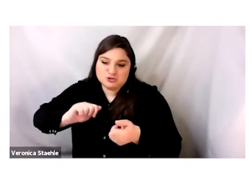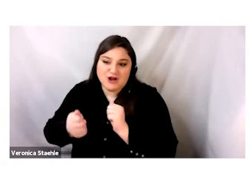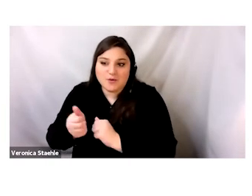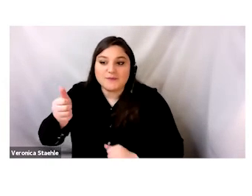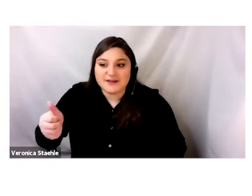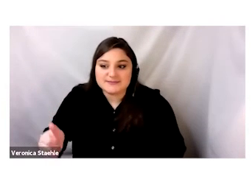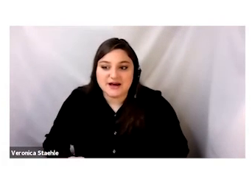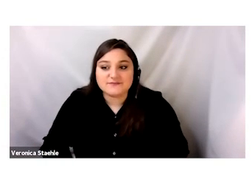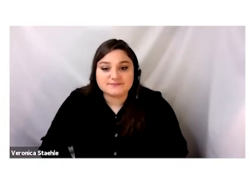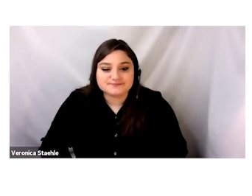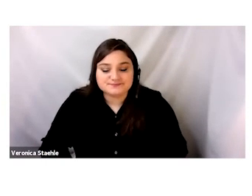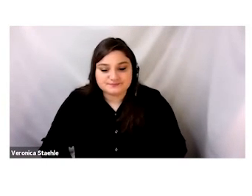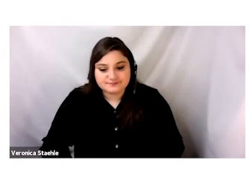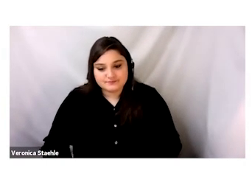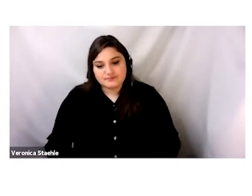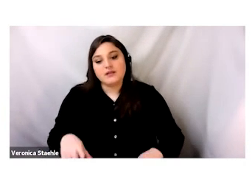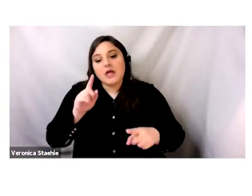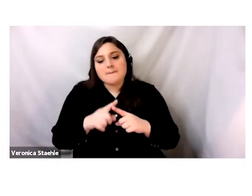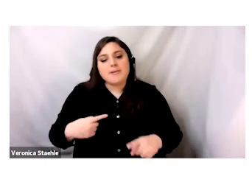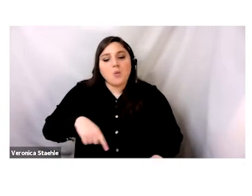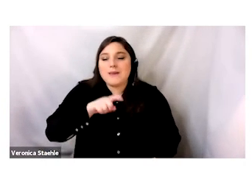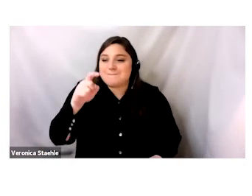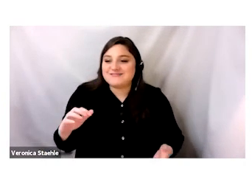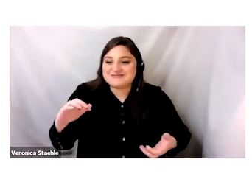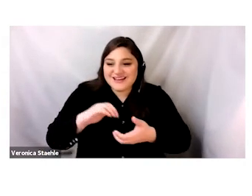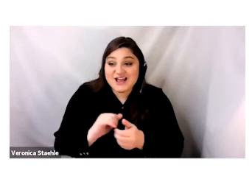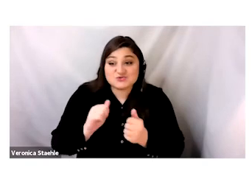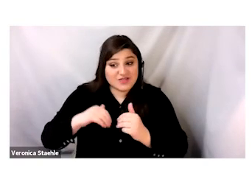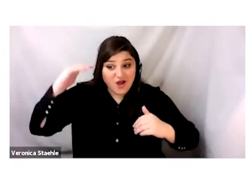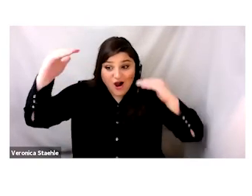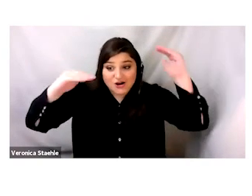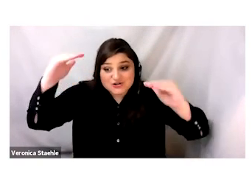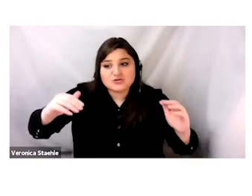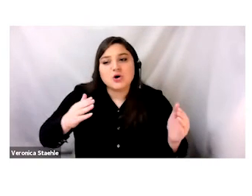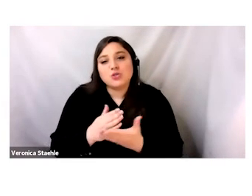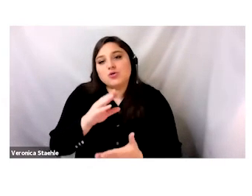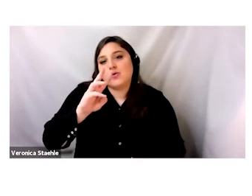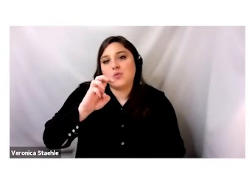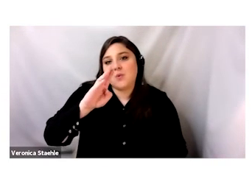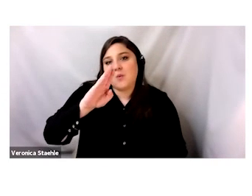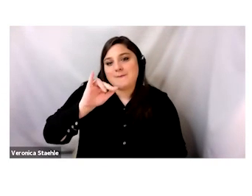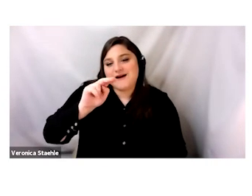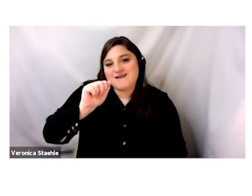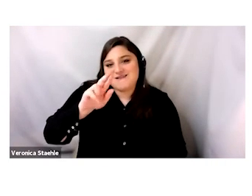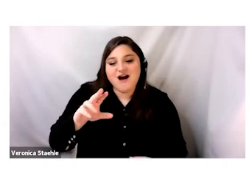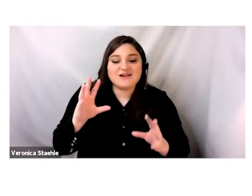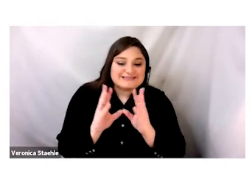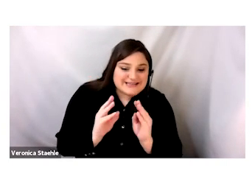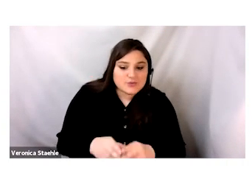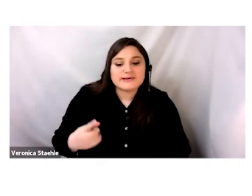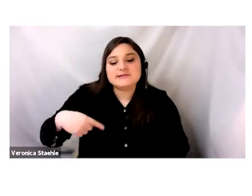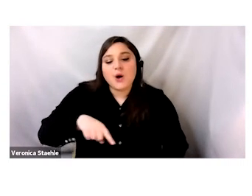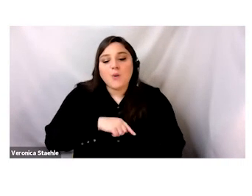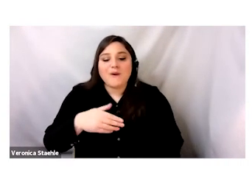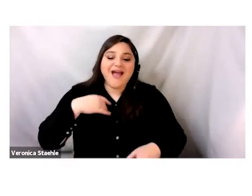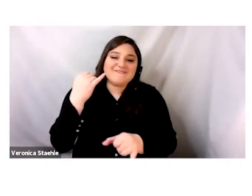also actually do engagement with adults through our webinar series. We also we work with institutional clients. We provide individual